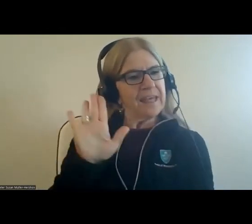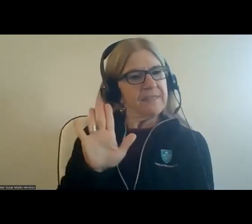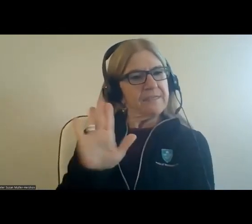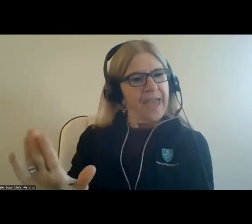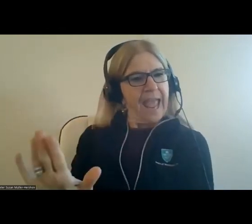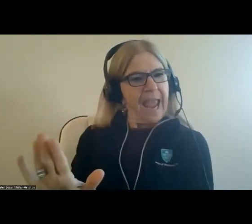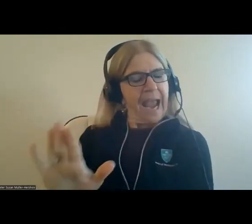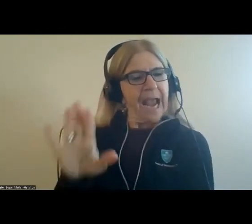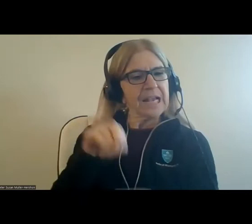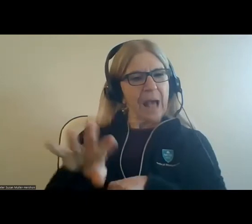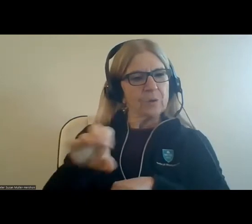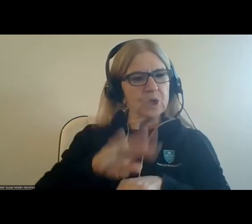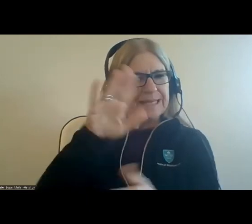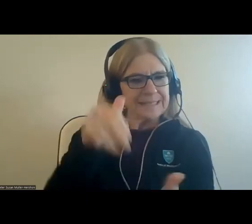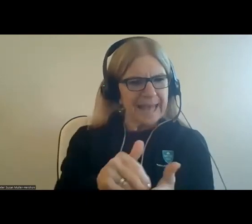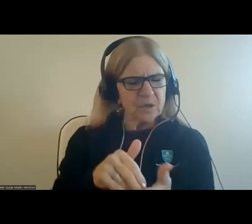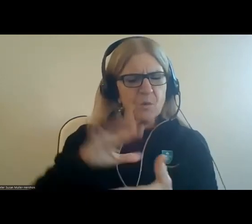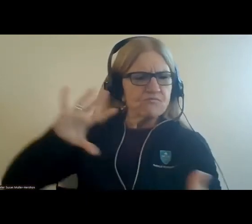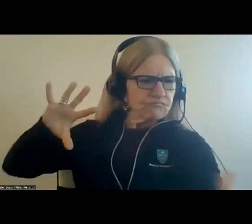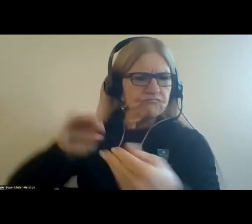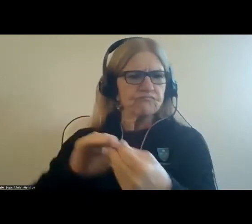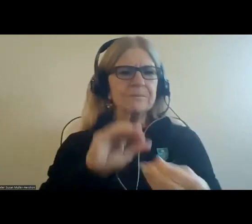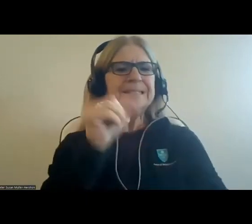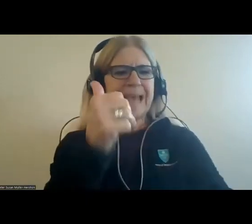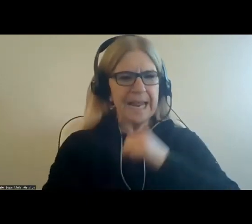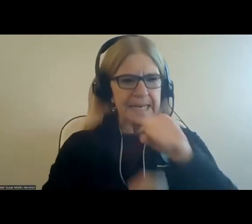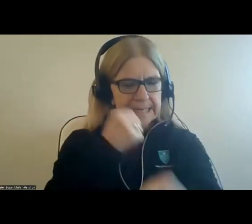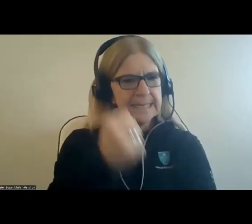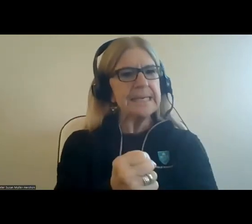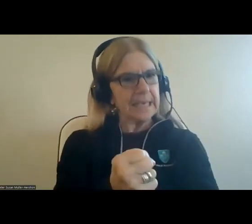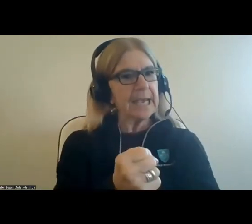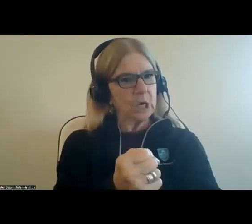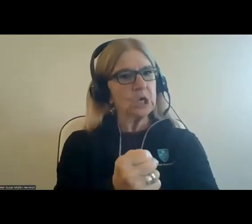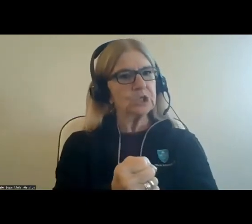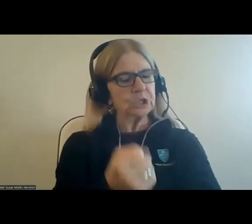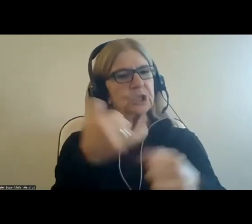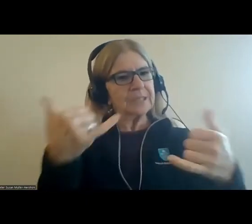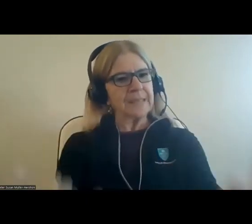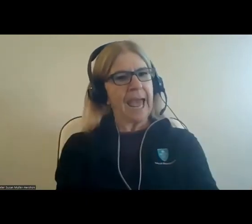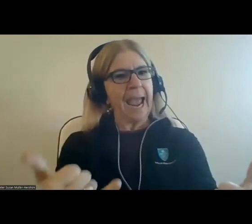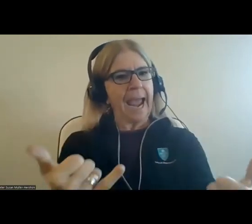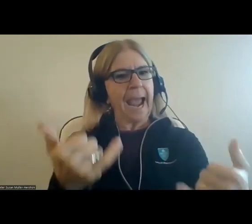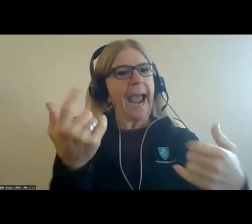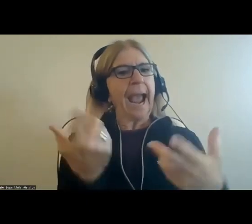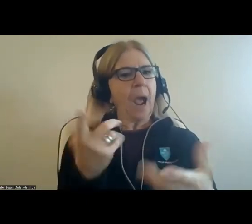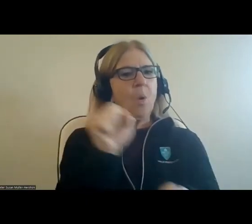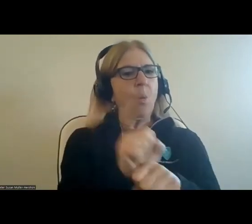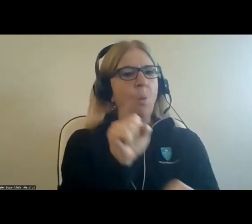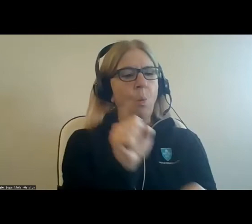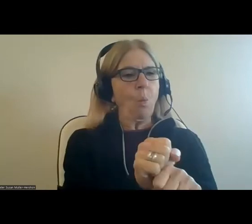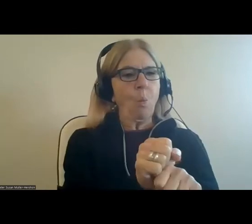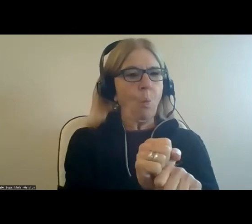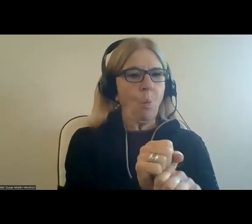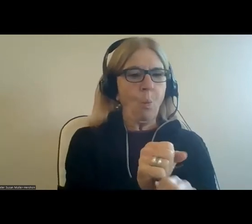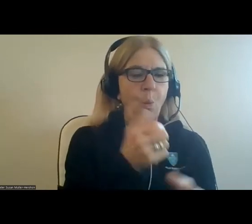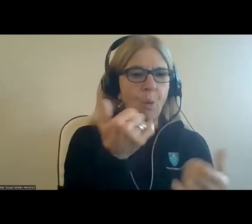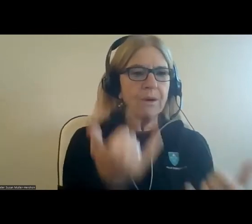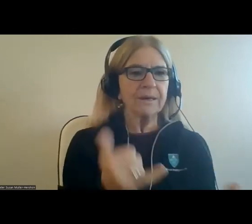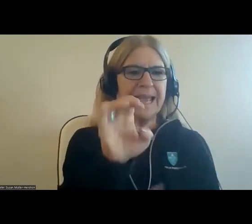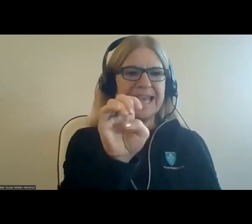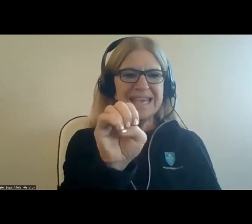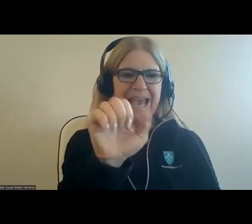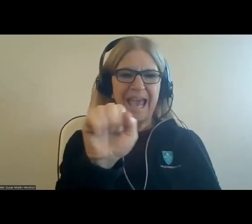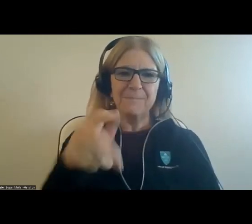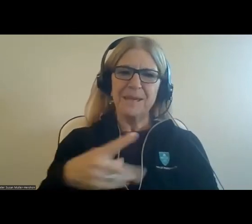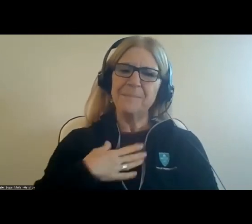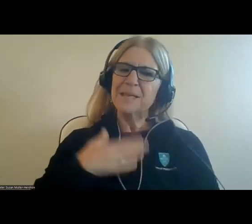Owen brings over 10 years of professional experience to the Mass General Brigham Employee Assistance Program, also known as EAP. So please join us in